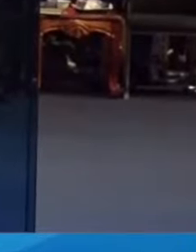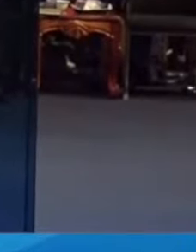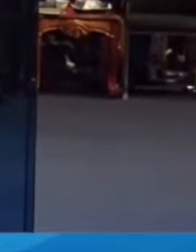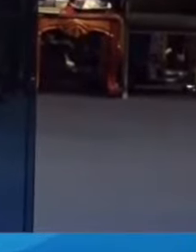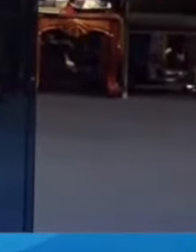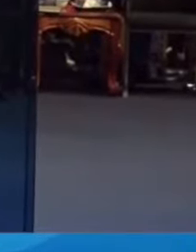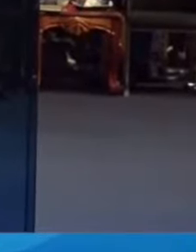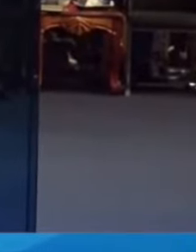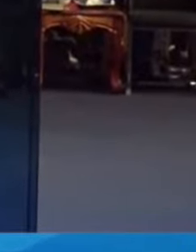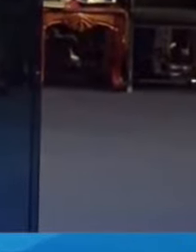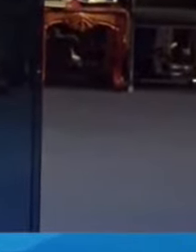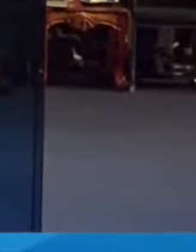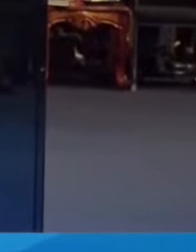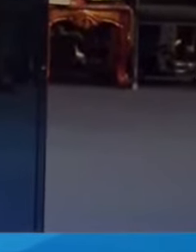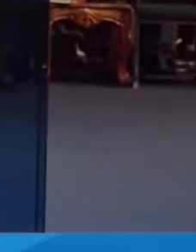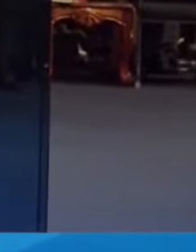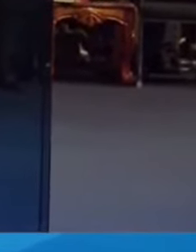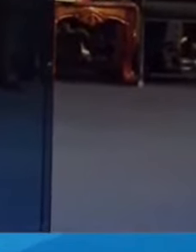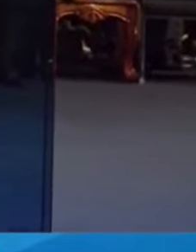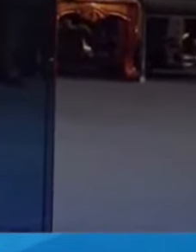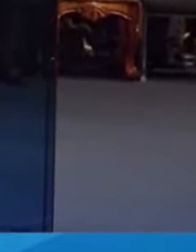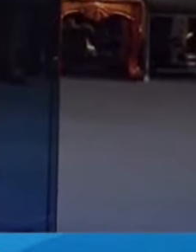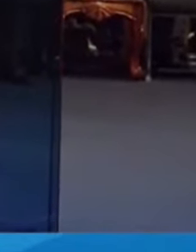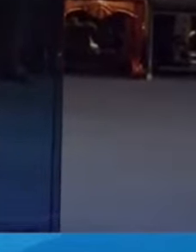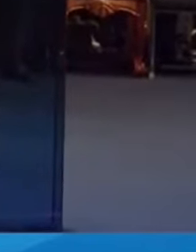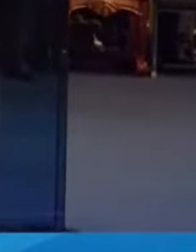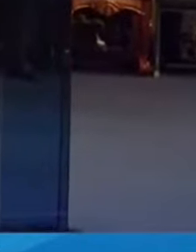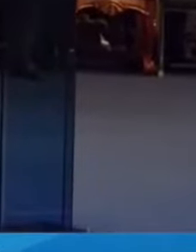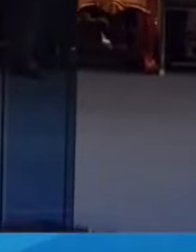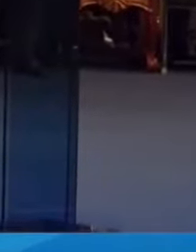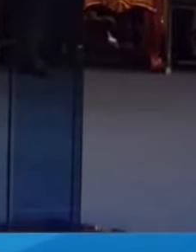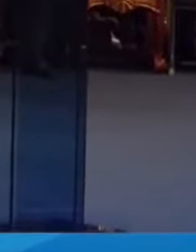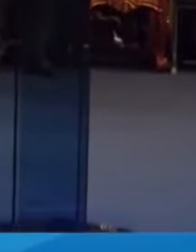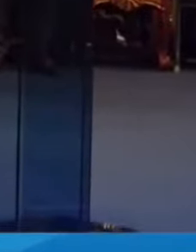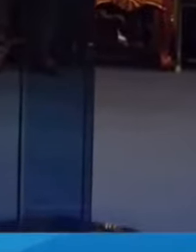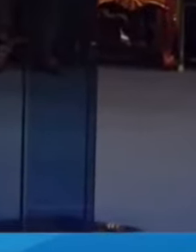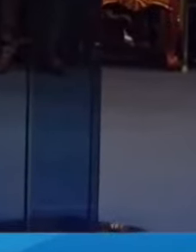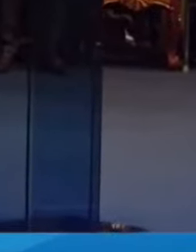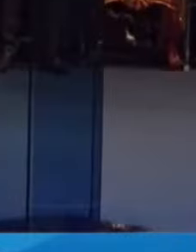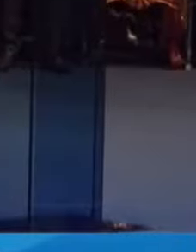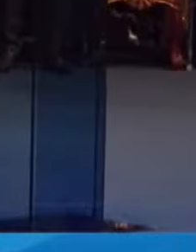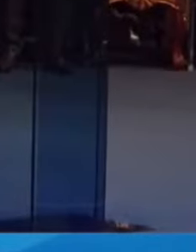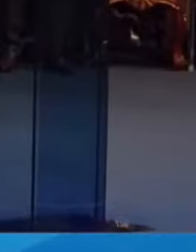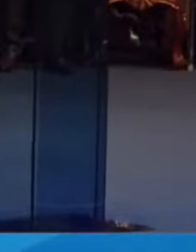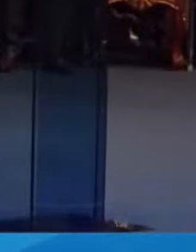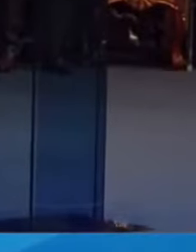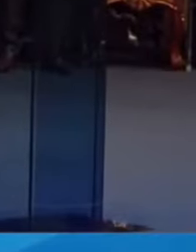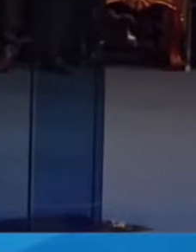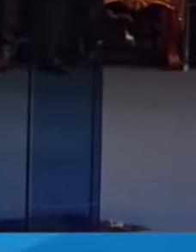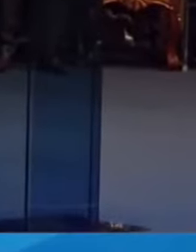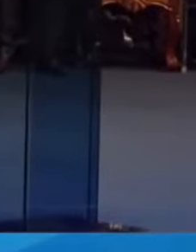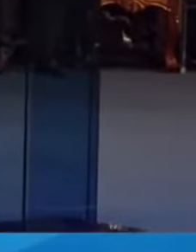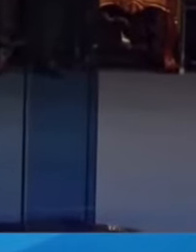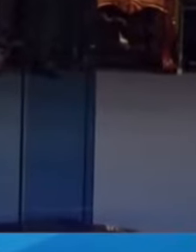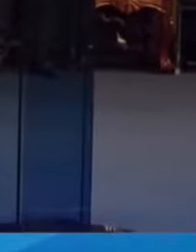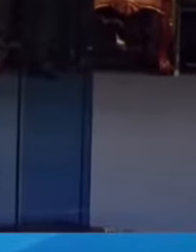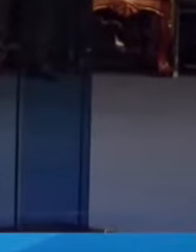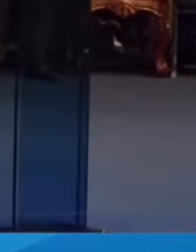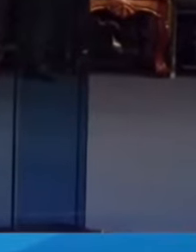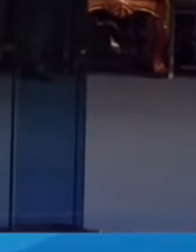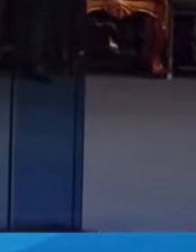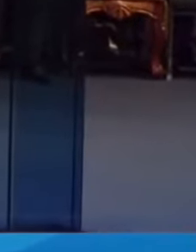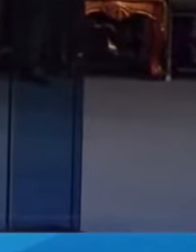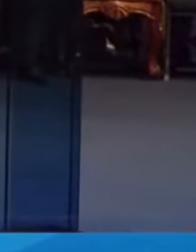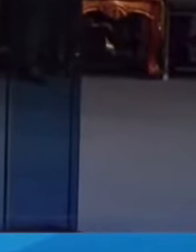the prophets bless your people for you're the one who keeps